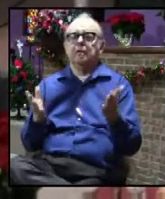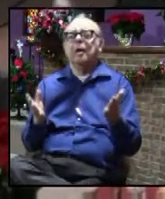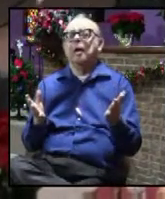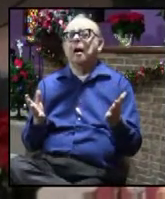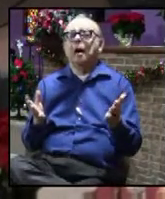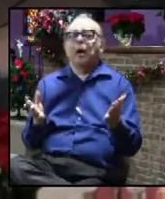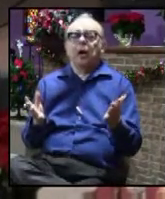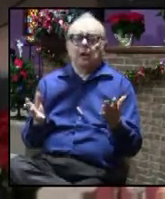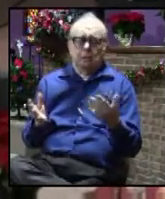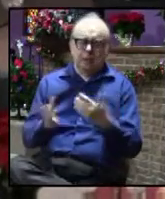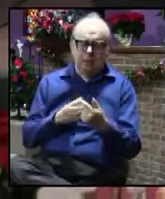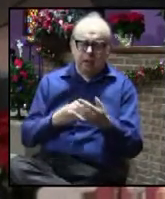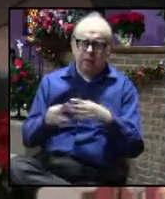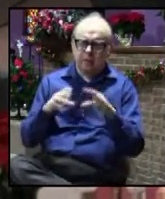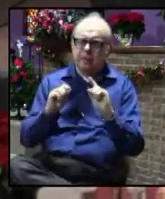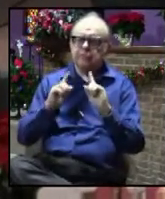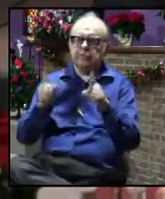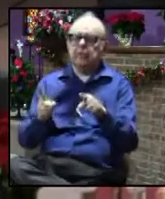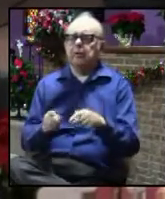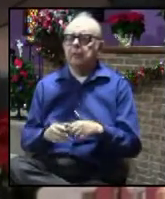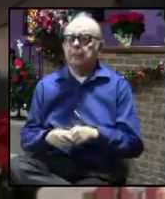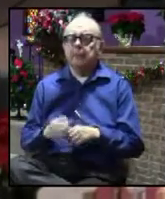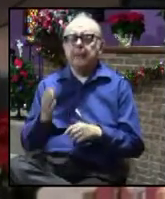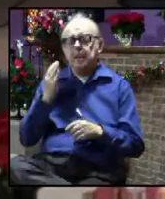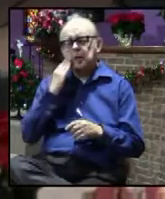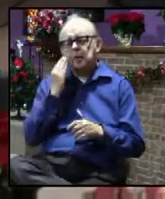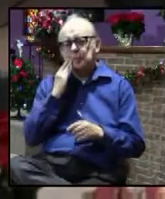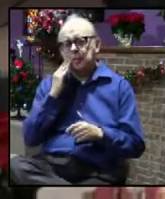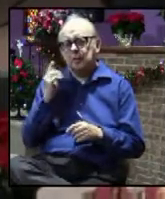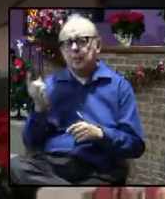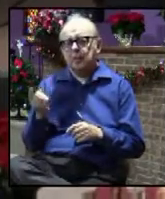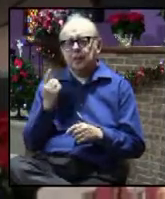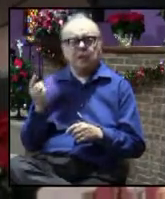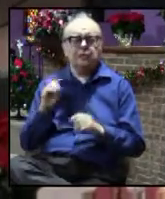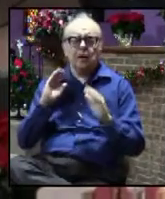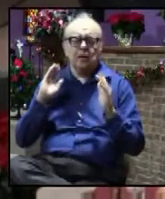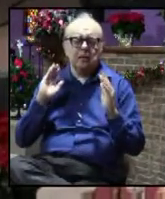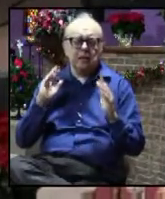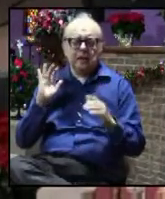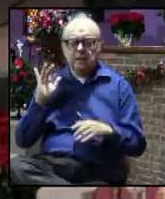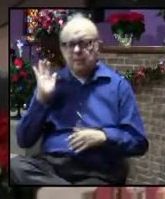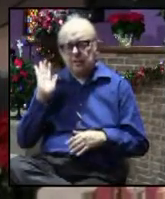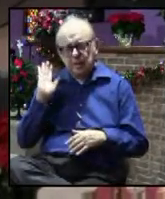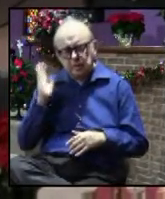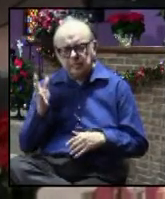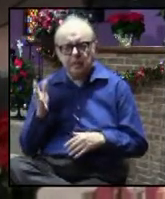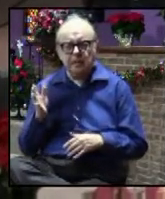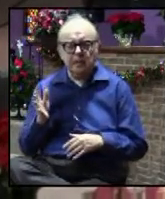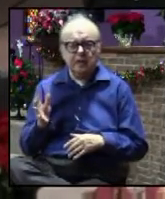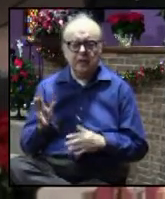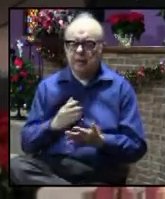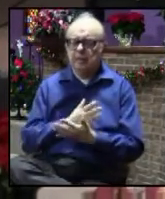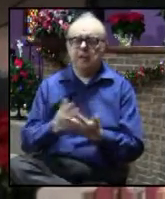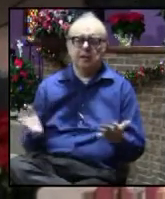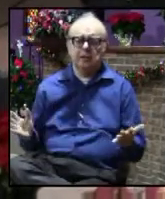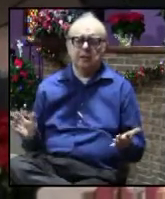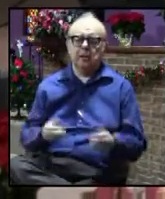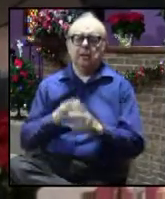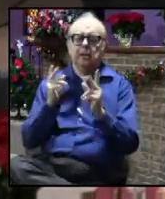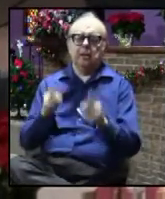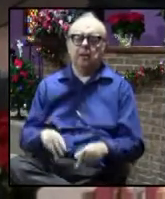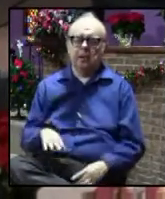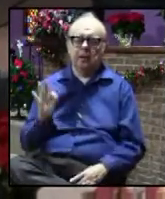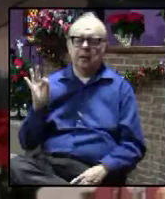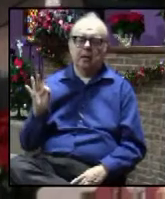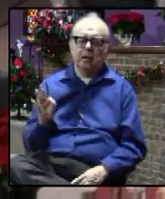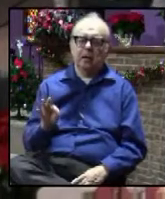or whatever store you shop in. You know, it's all nuts. It's chaotic state of everybody trying to find that